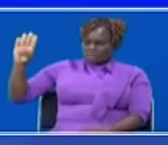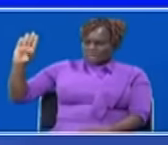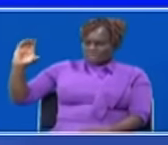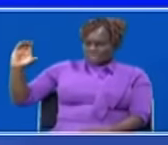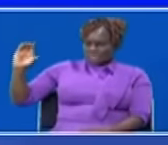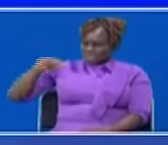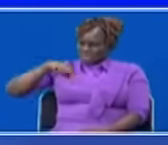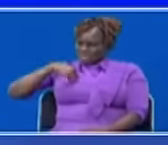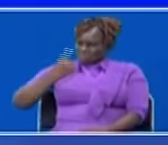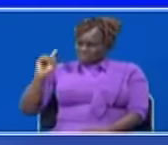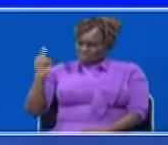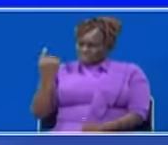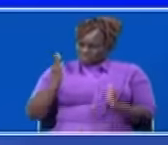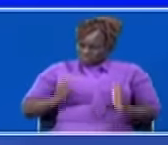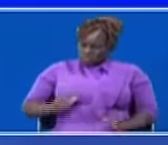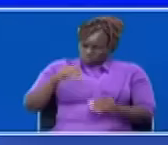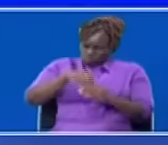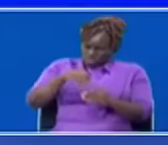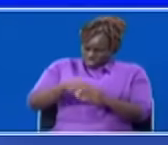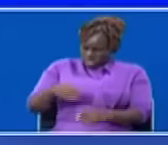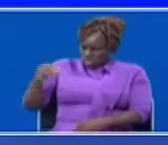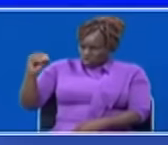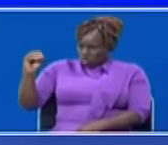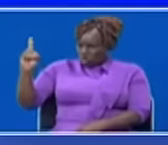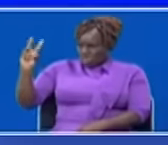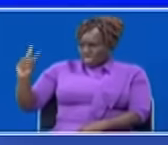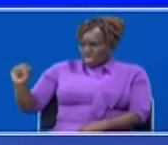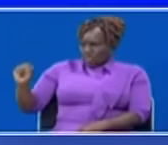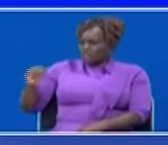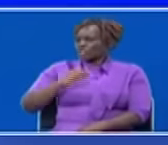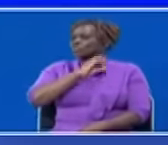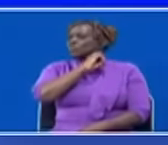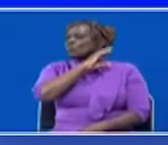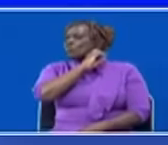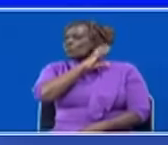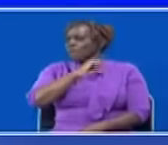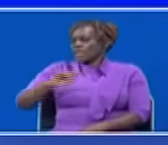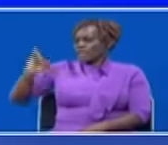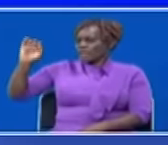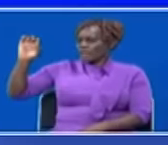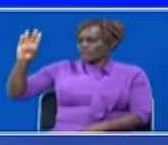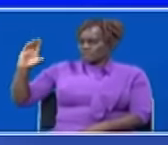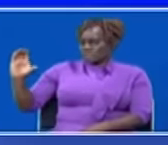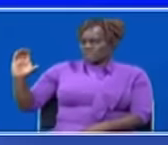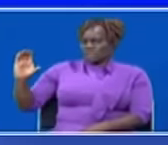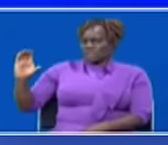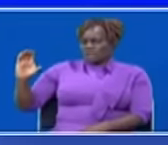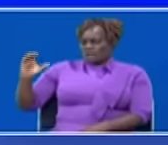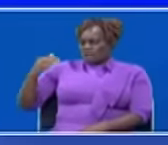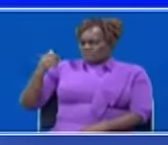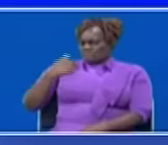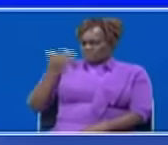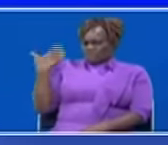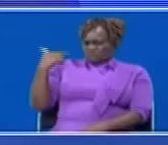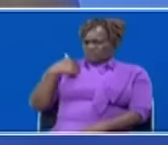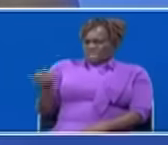I am the first person within the code fraternity mm-hmm. to raise the red flag on IEBC. You hosted me in this studio, Yvonne,